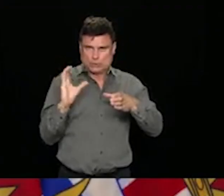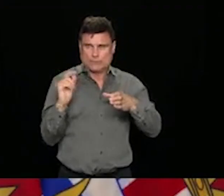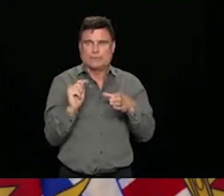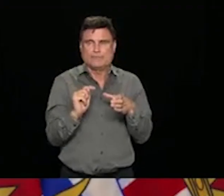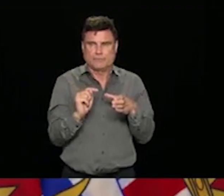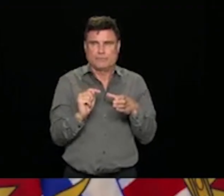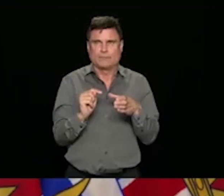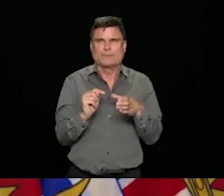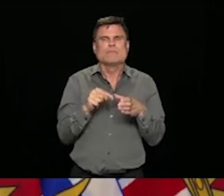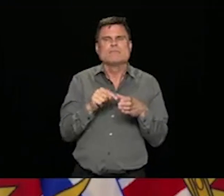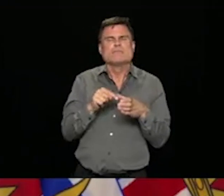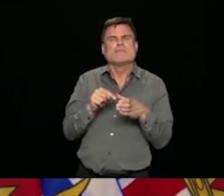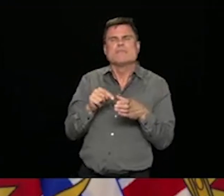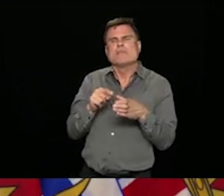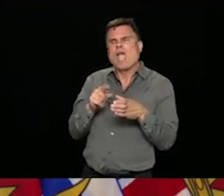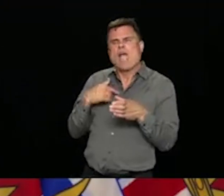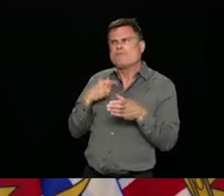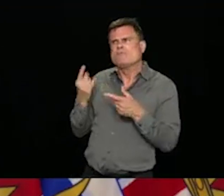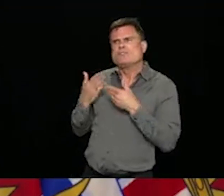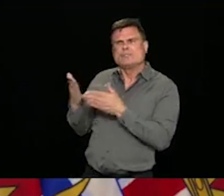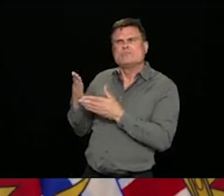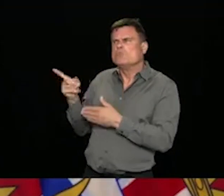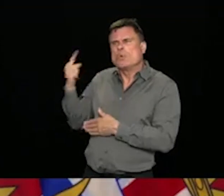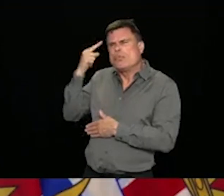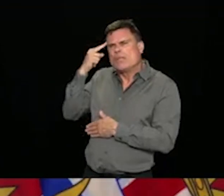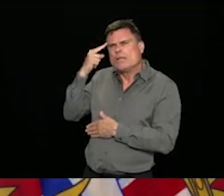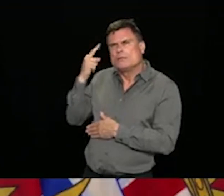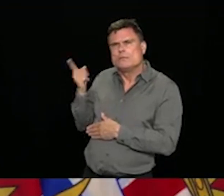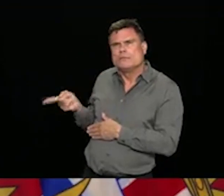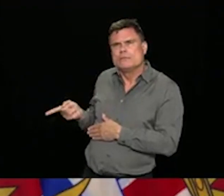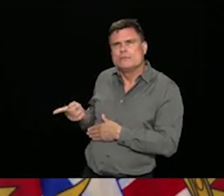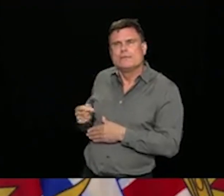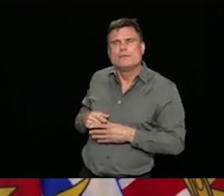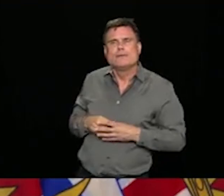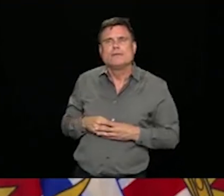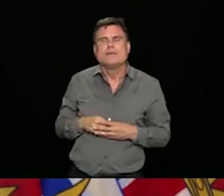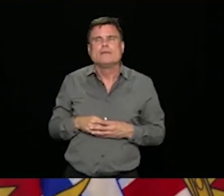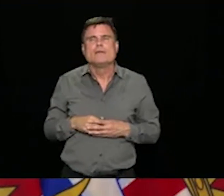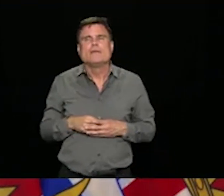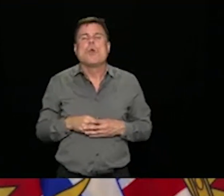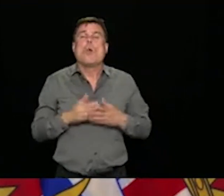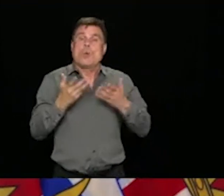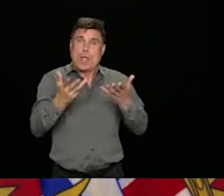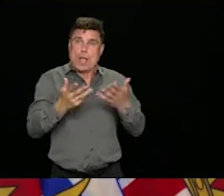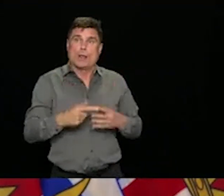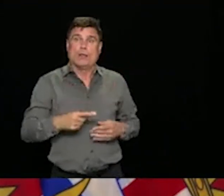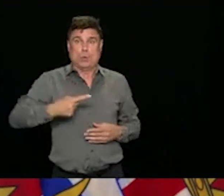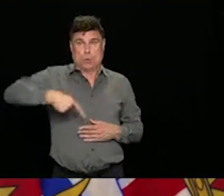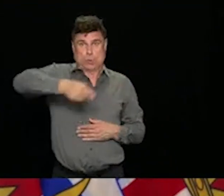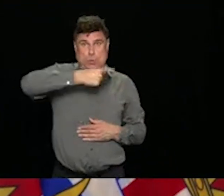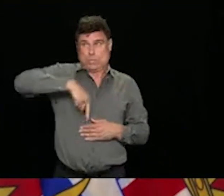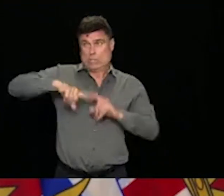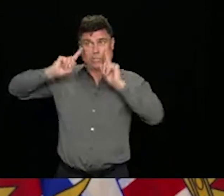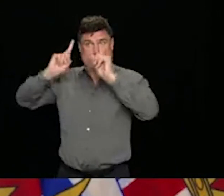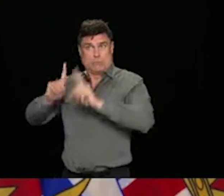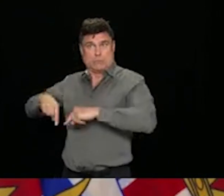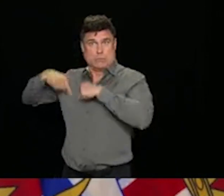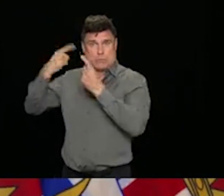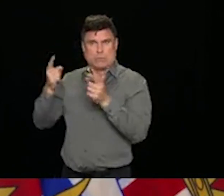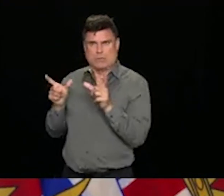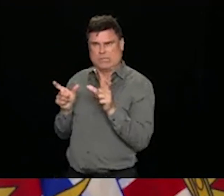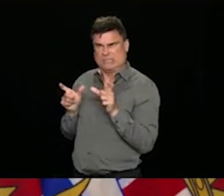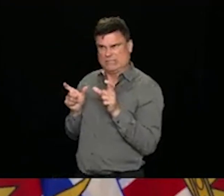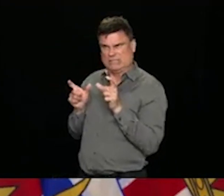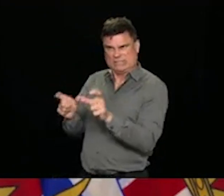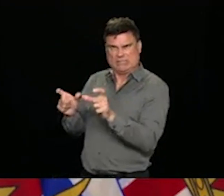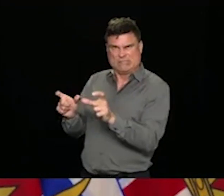one of the things, I believe that one of the things that has allowed us to manage this pandemic in the way we